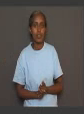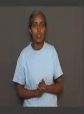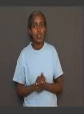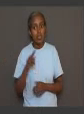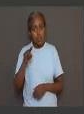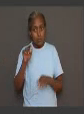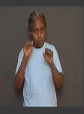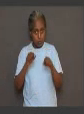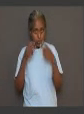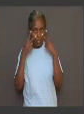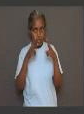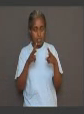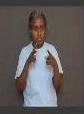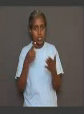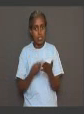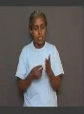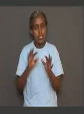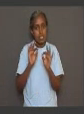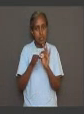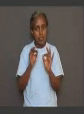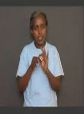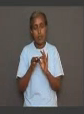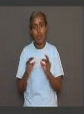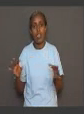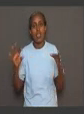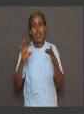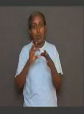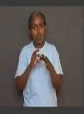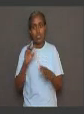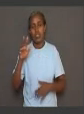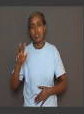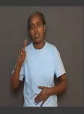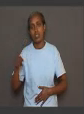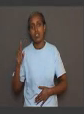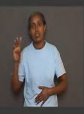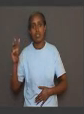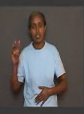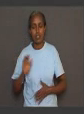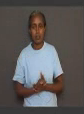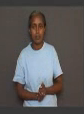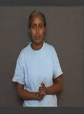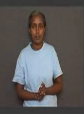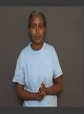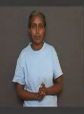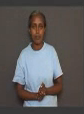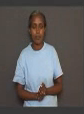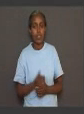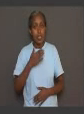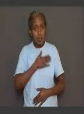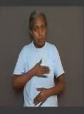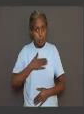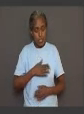can see, it is defined by the coordinates 3, 6.